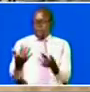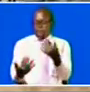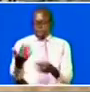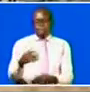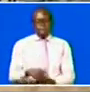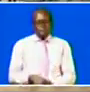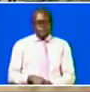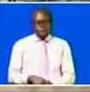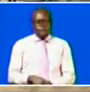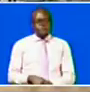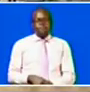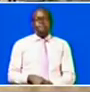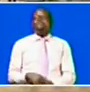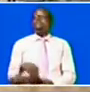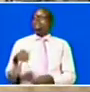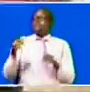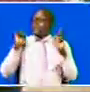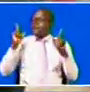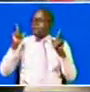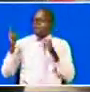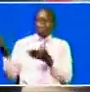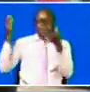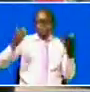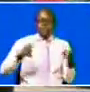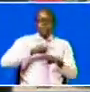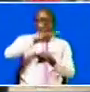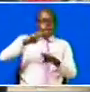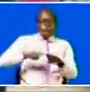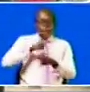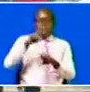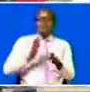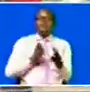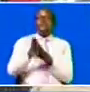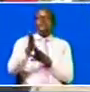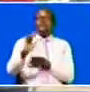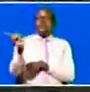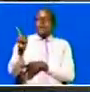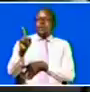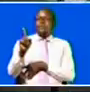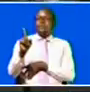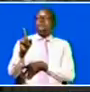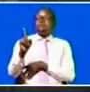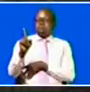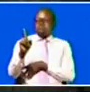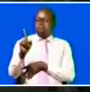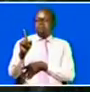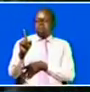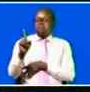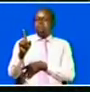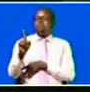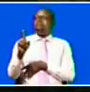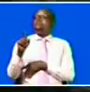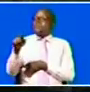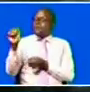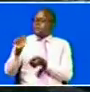It was not until the fire was put out 2 hours later with the help of the Nairobi Fire Brigade that the extent of the inferno